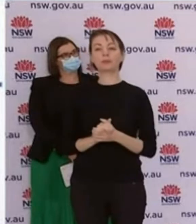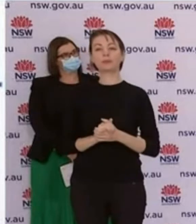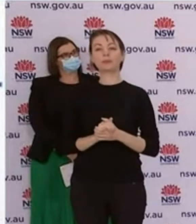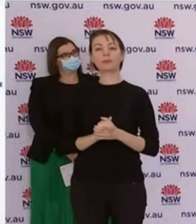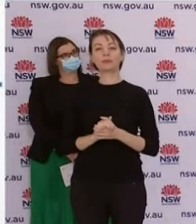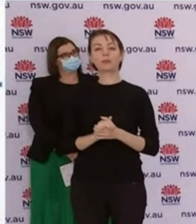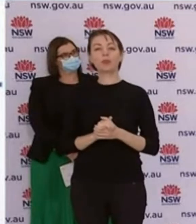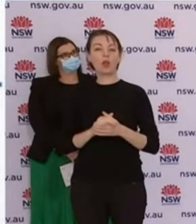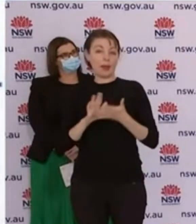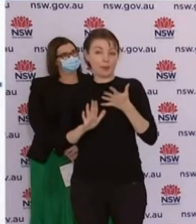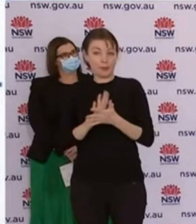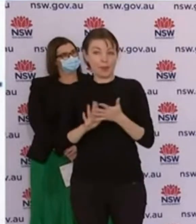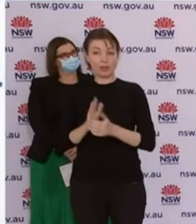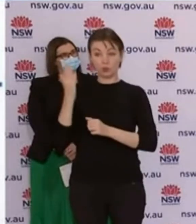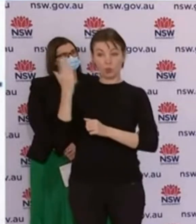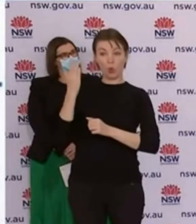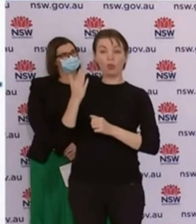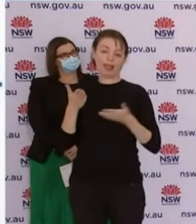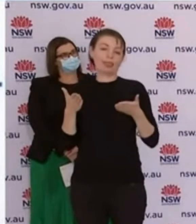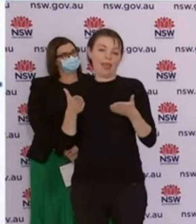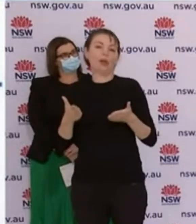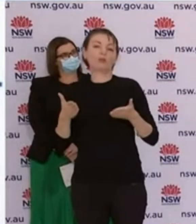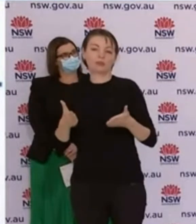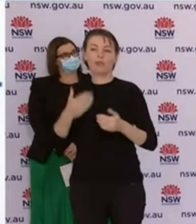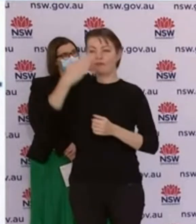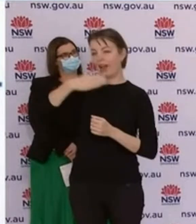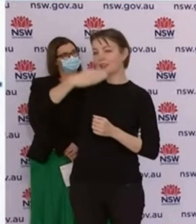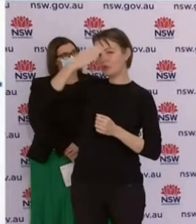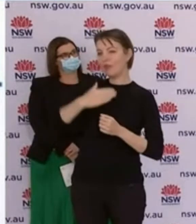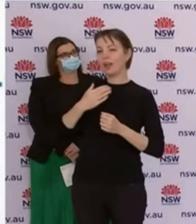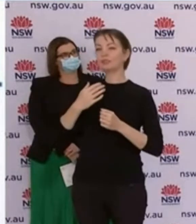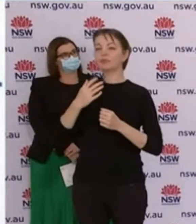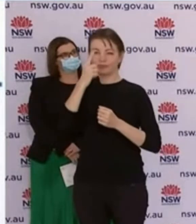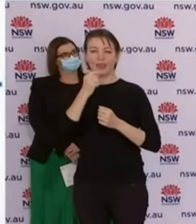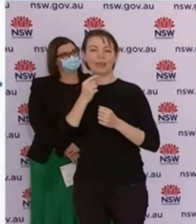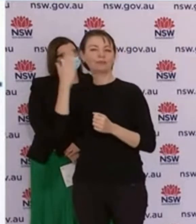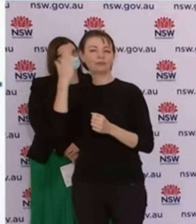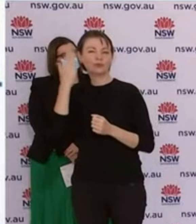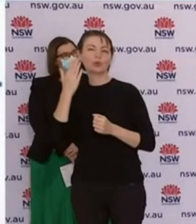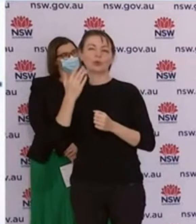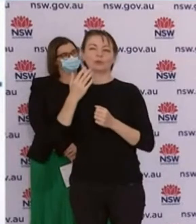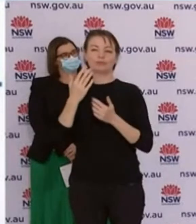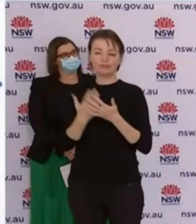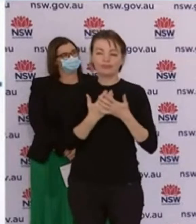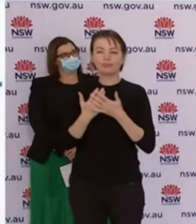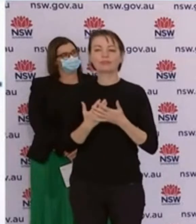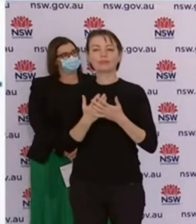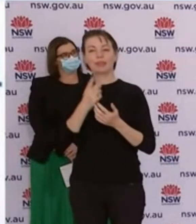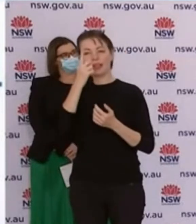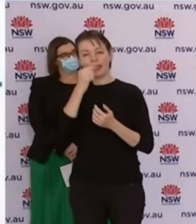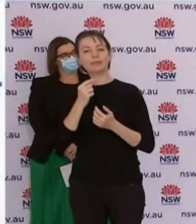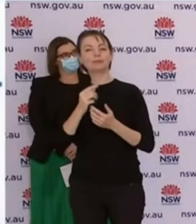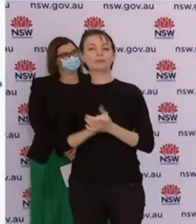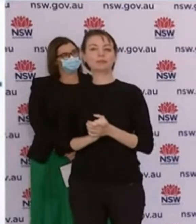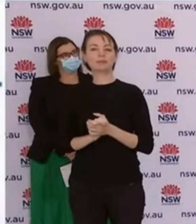date, well, that will obviously mean that schools can go back to face-to-face learning, as the regions had for a long time, and as parts of Greater